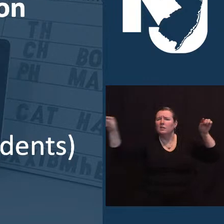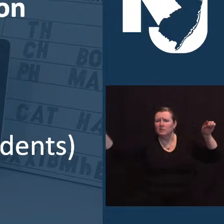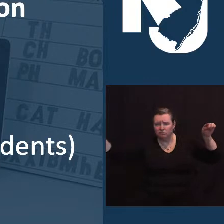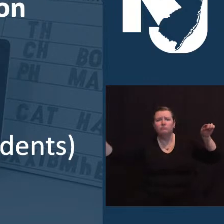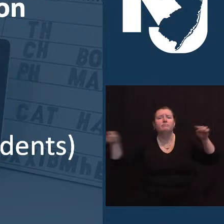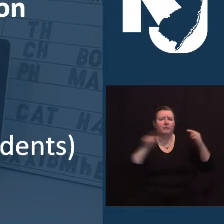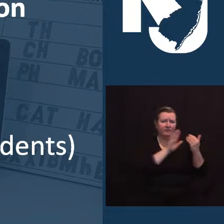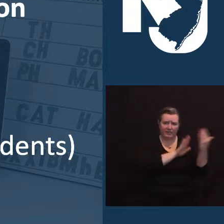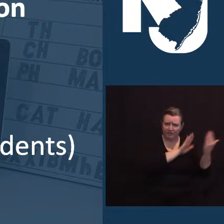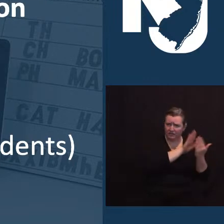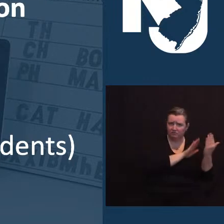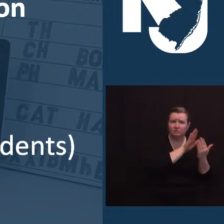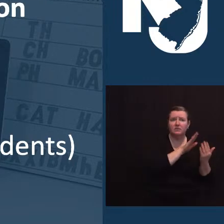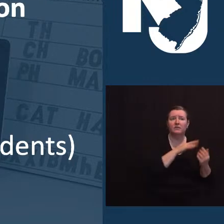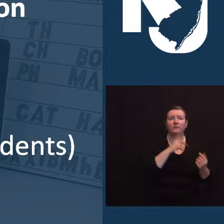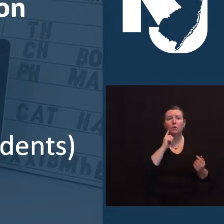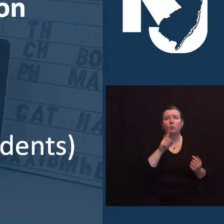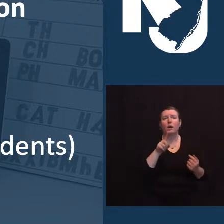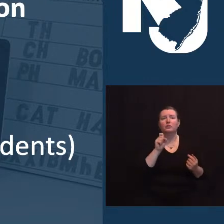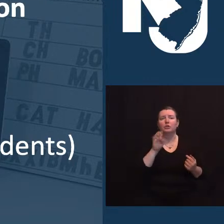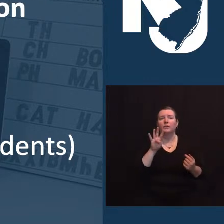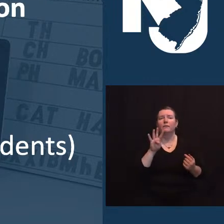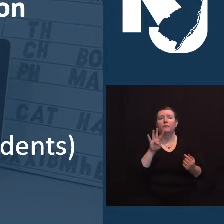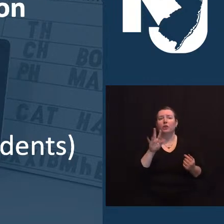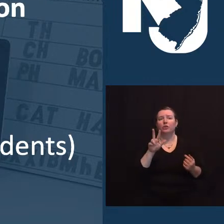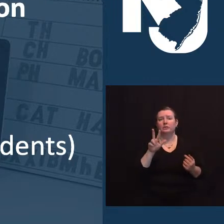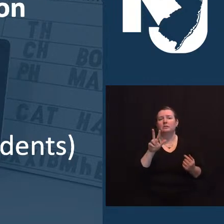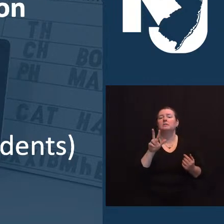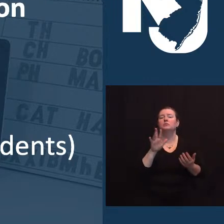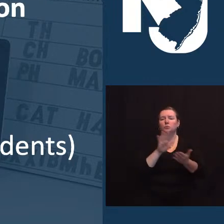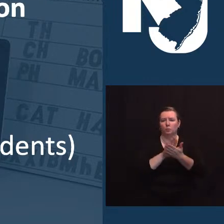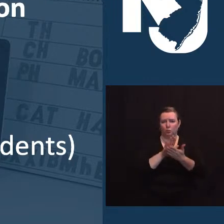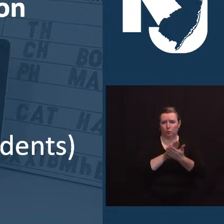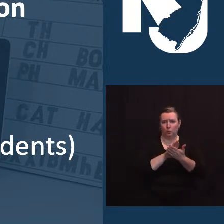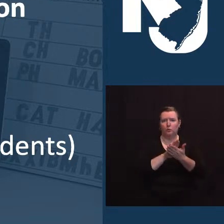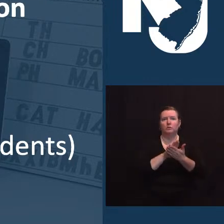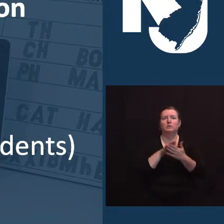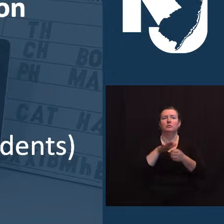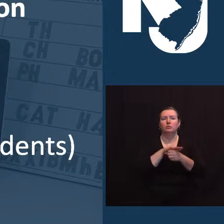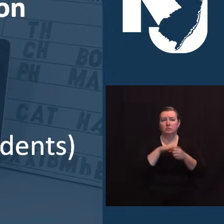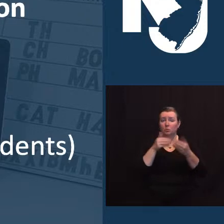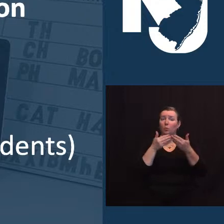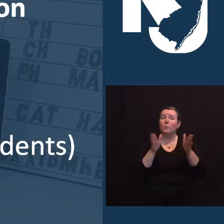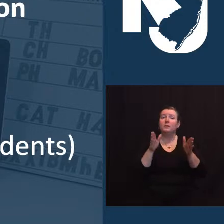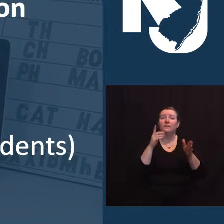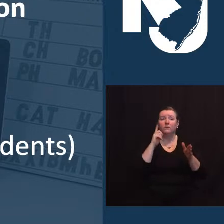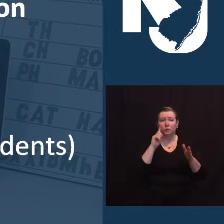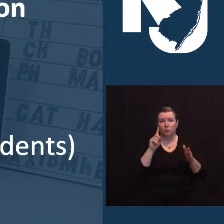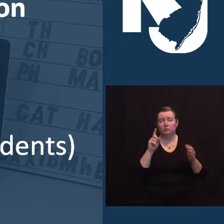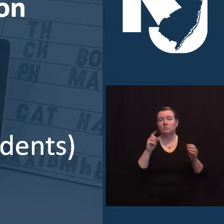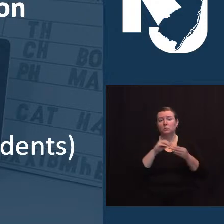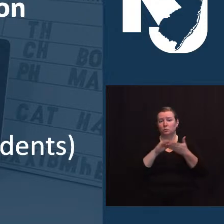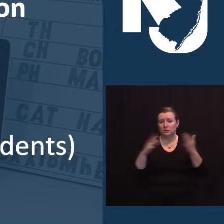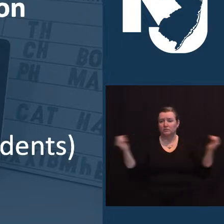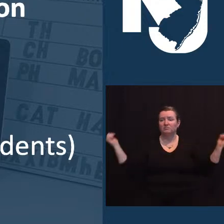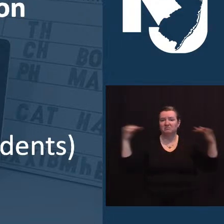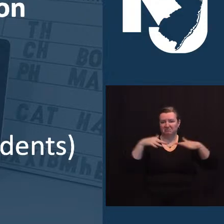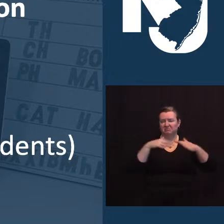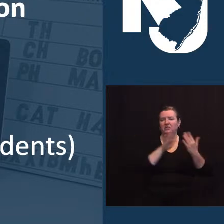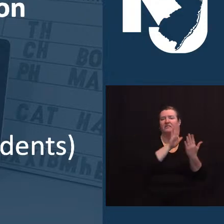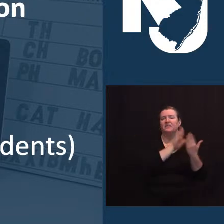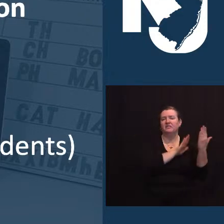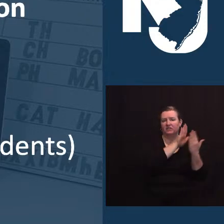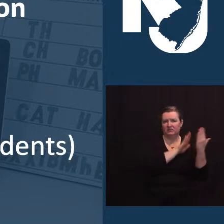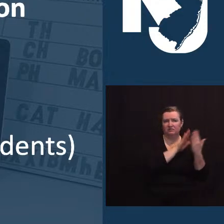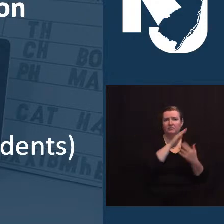morning, 143 schools or districts are currently open for all in-person instruction. That accounts for